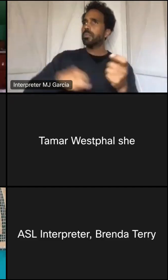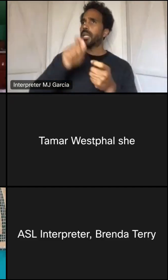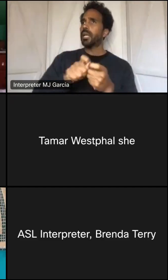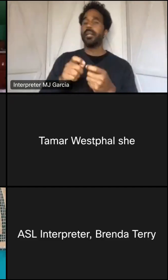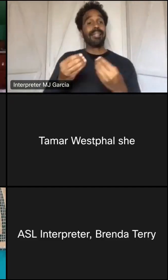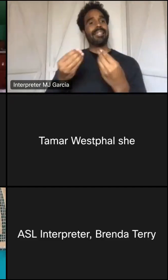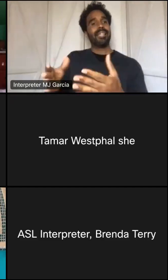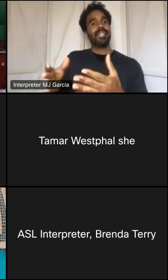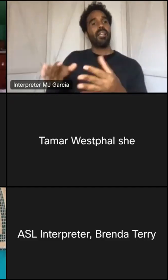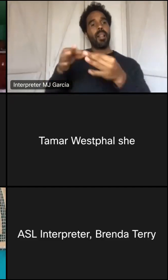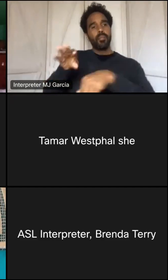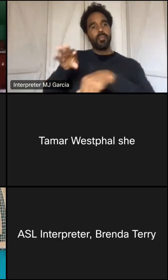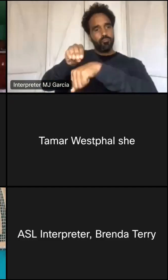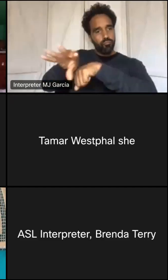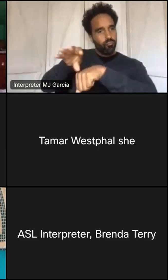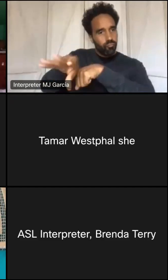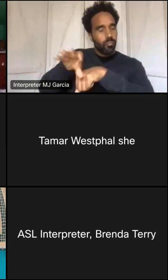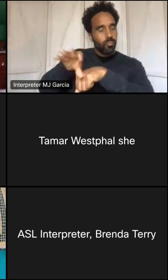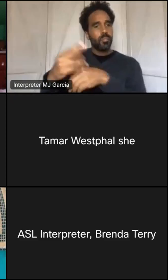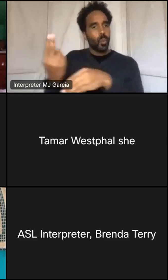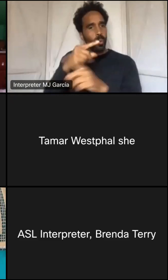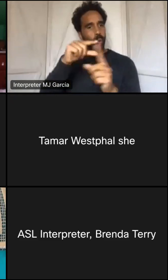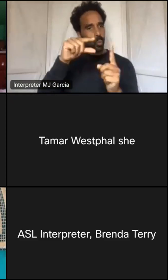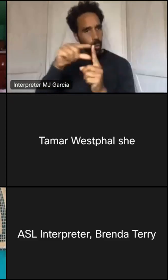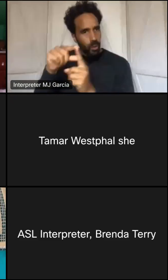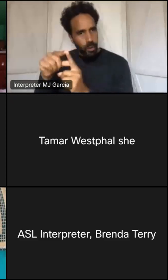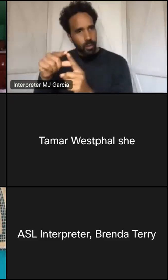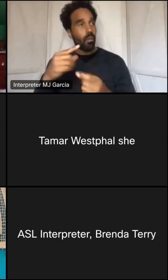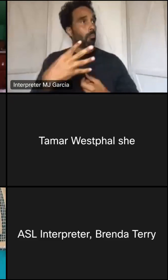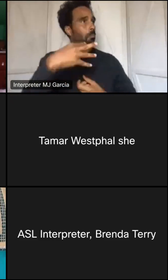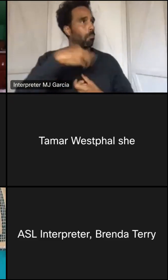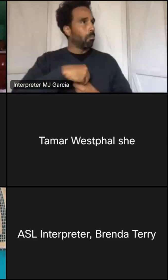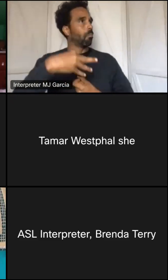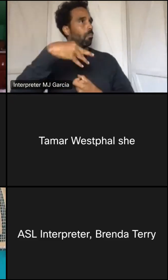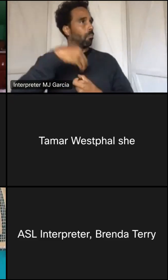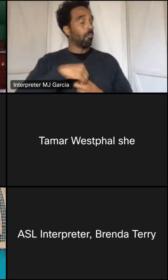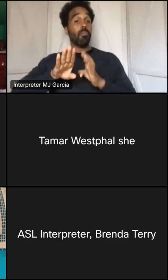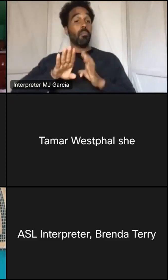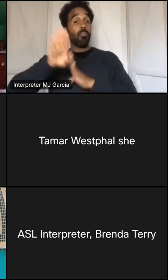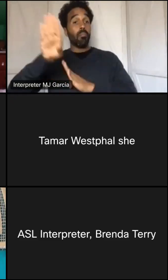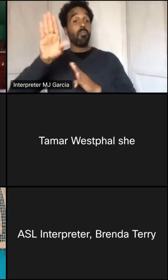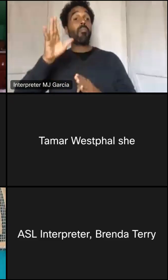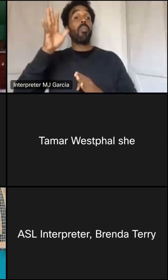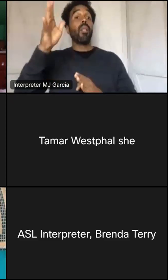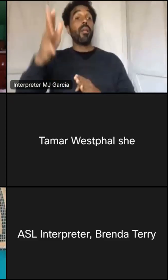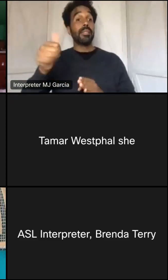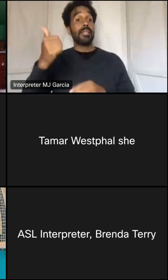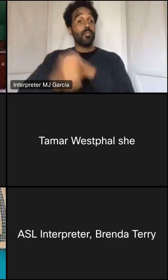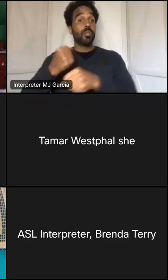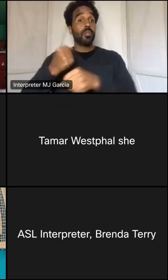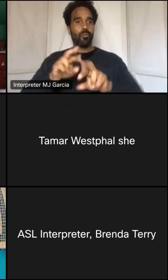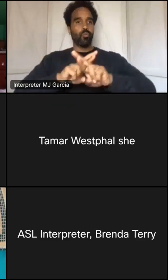that level of coaching because those skills will translate into a job 10 years from now.